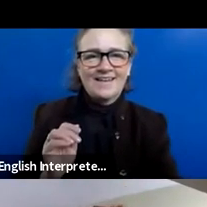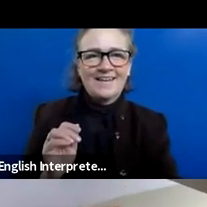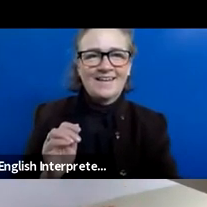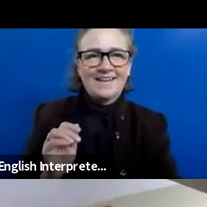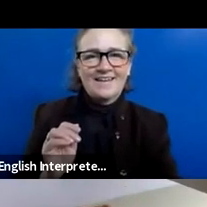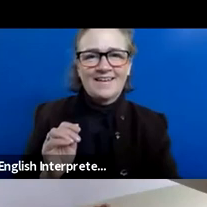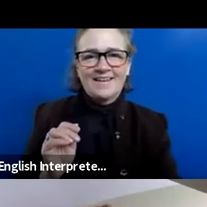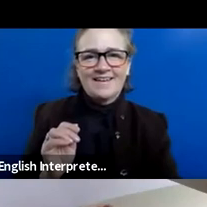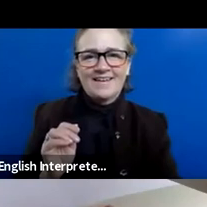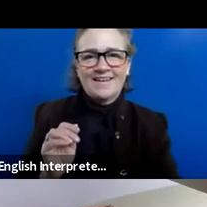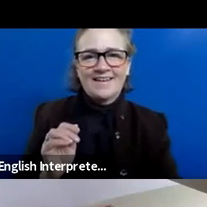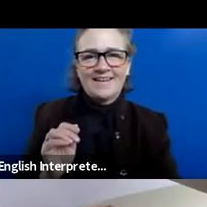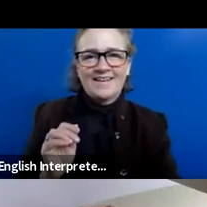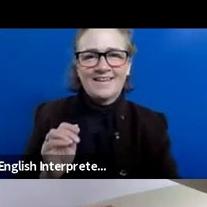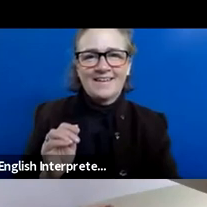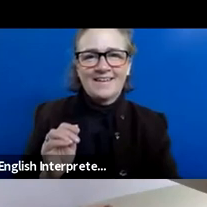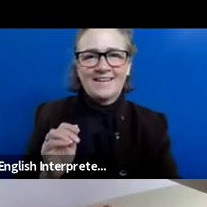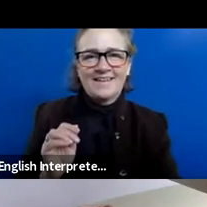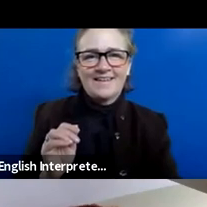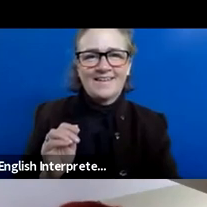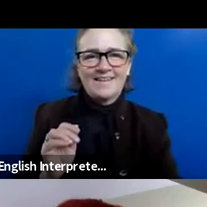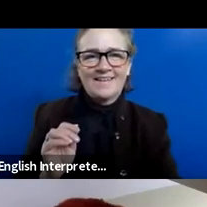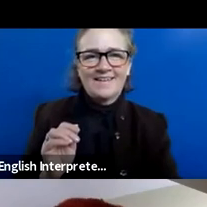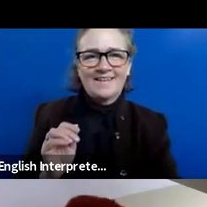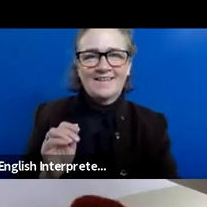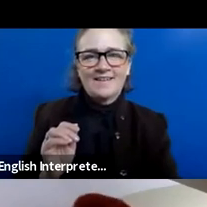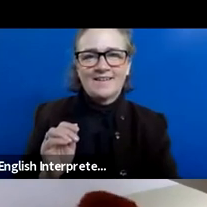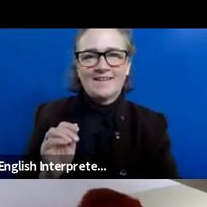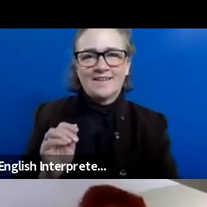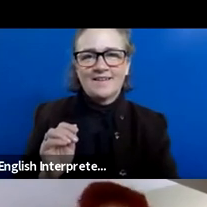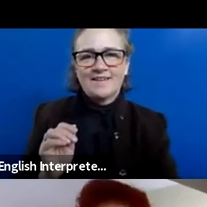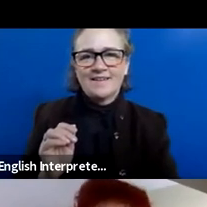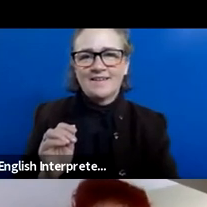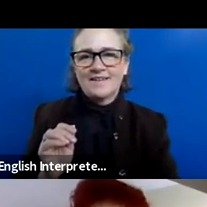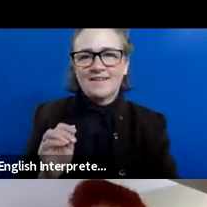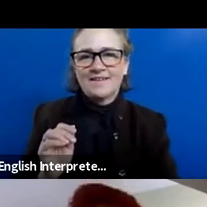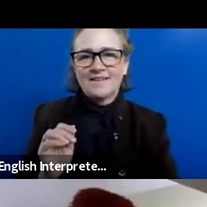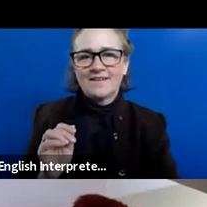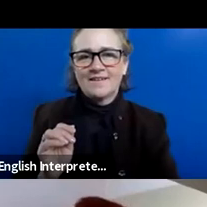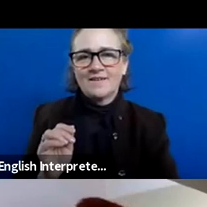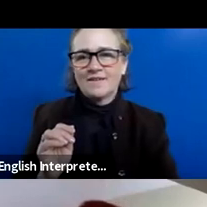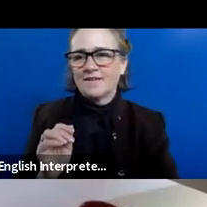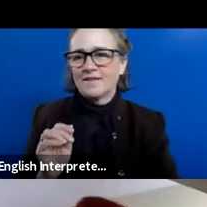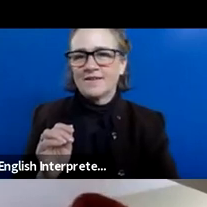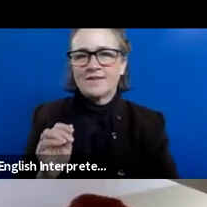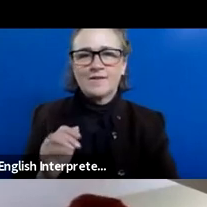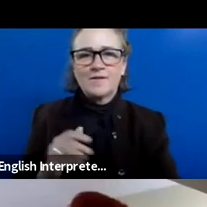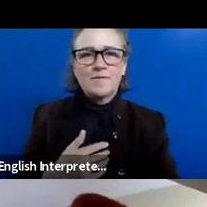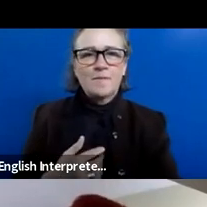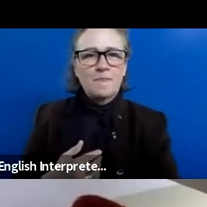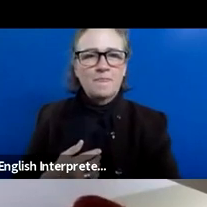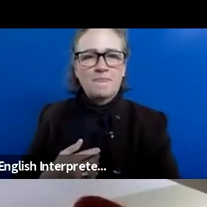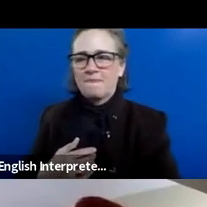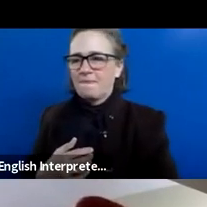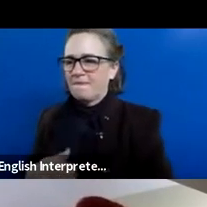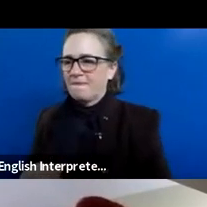Marla? We're still broadcasting. So I want to just say a special thank you to all three panelists. It was just